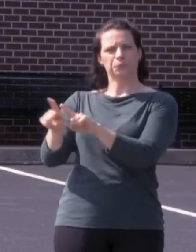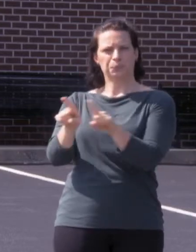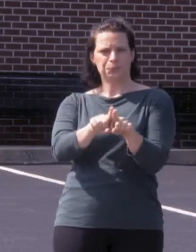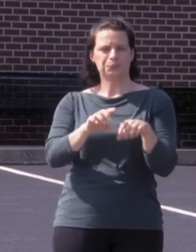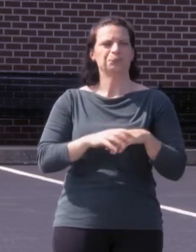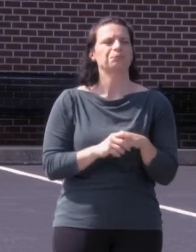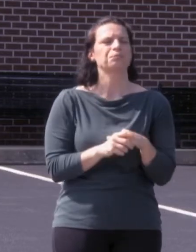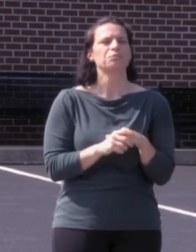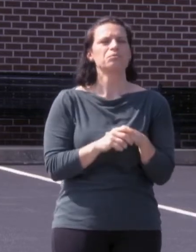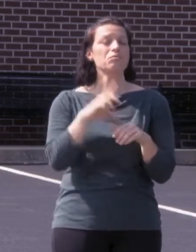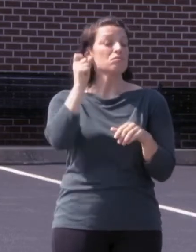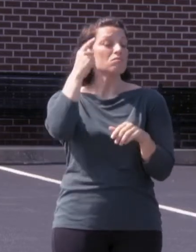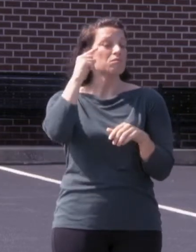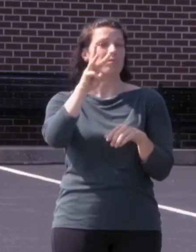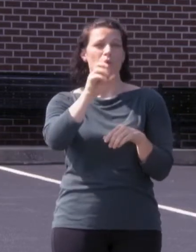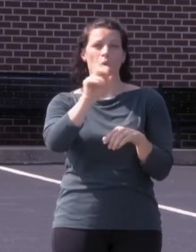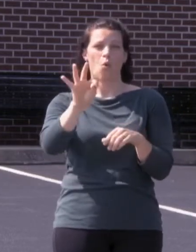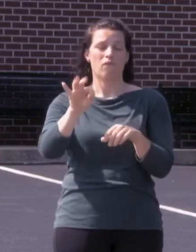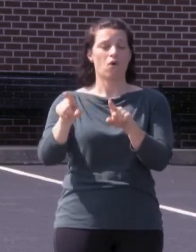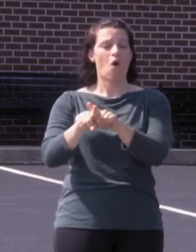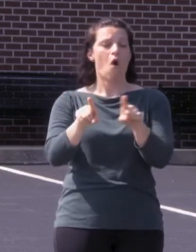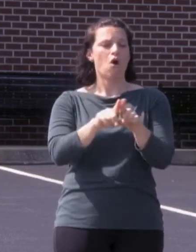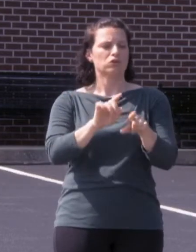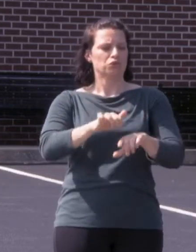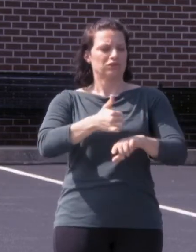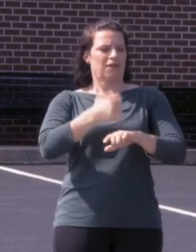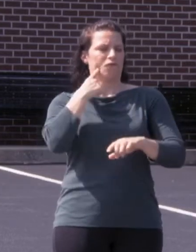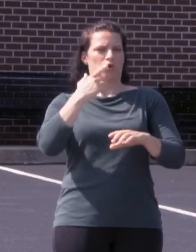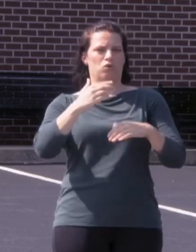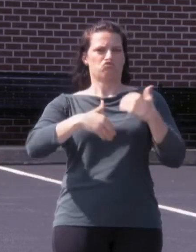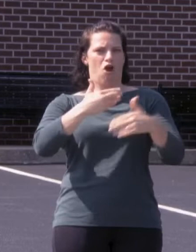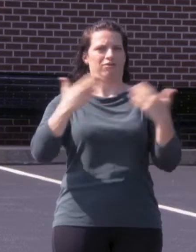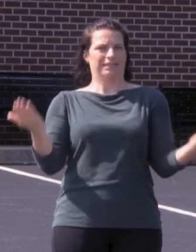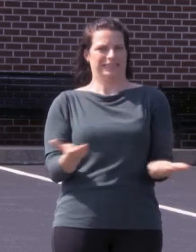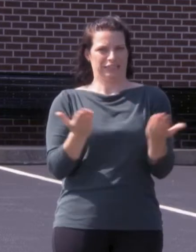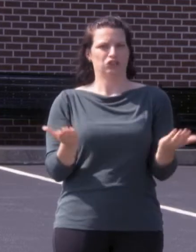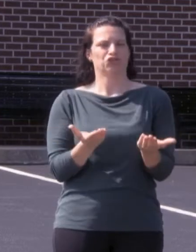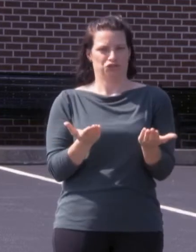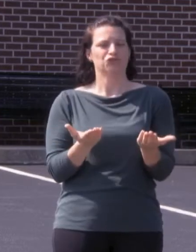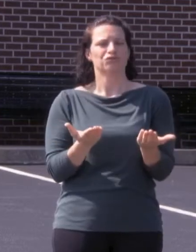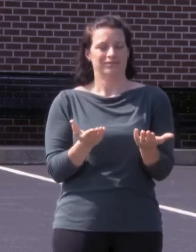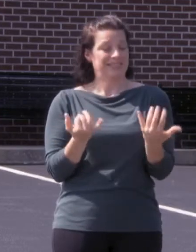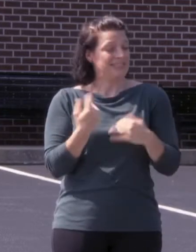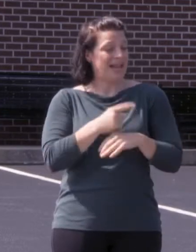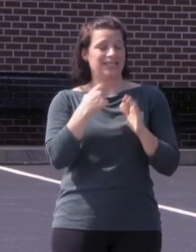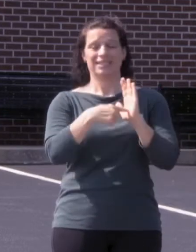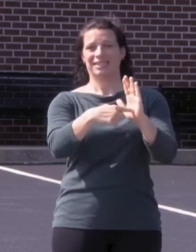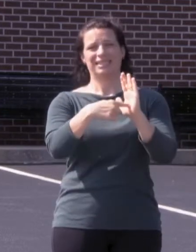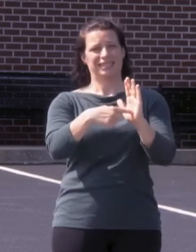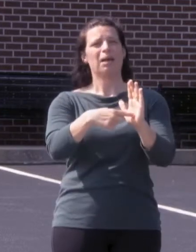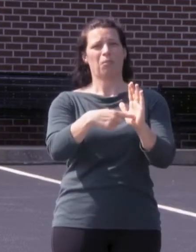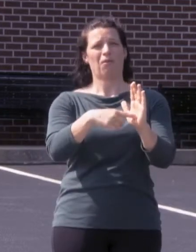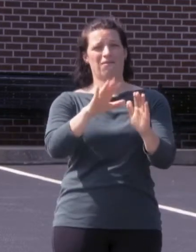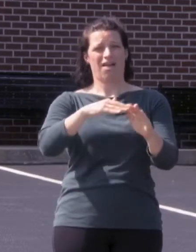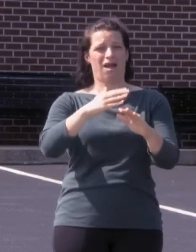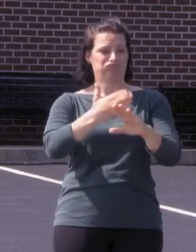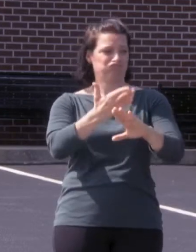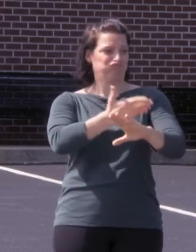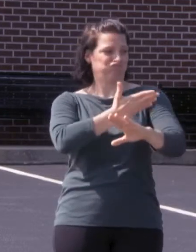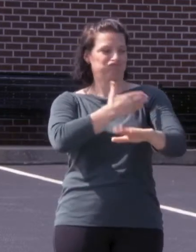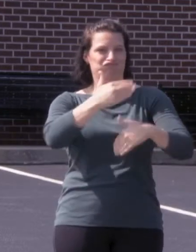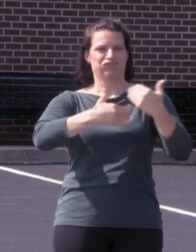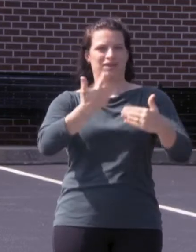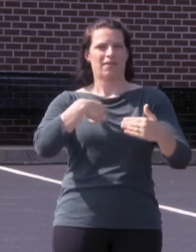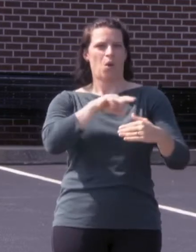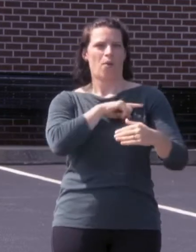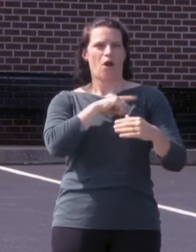well. Governor Wolf set the table for progress here in Pennsylvania, and today is an example of that progress that we